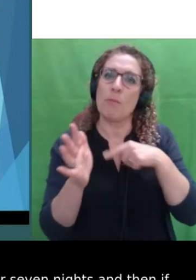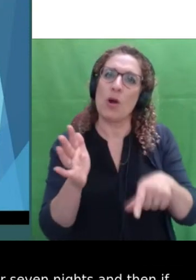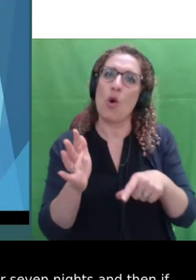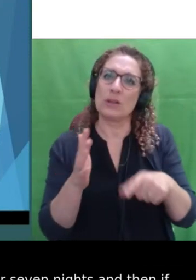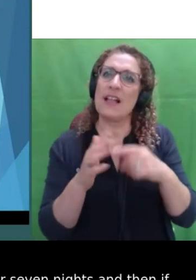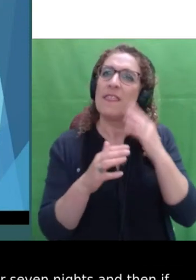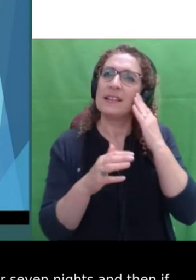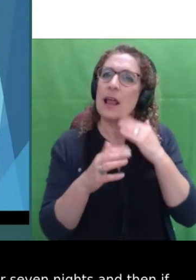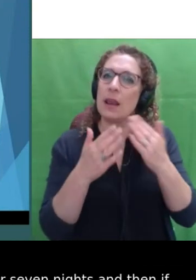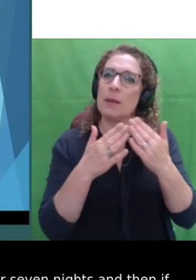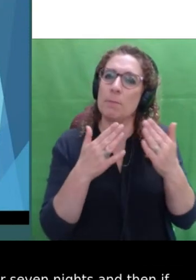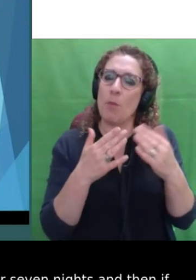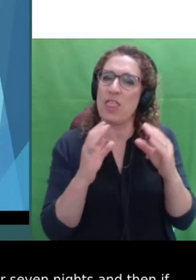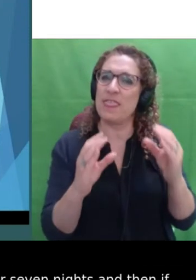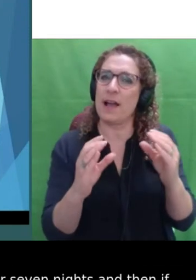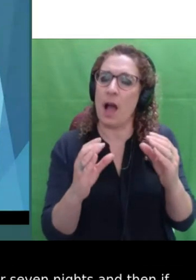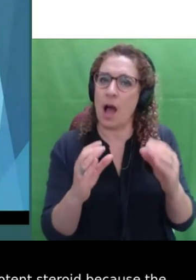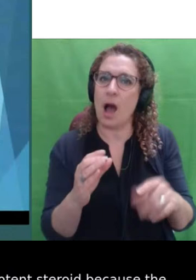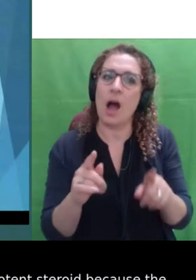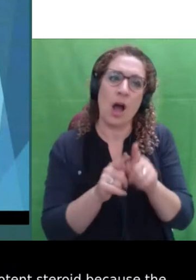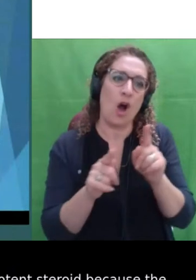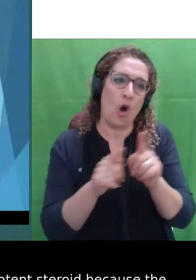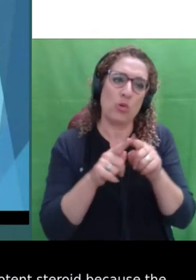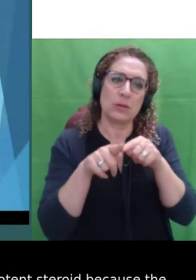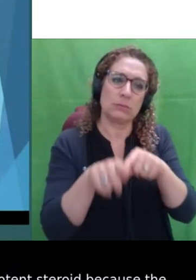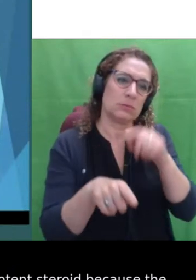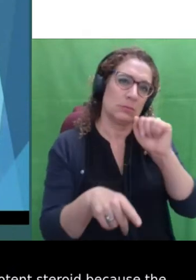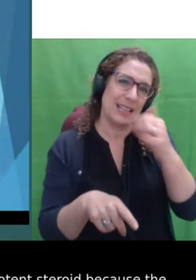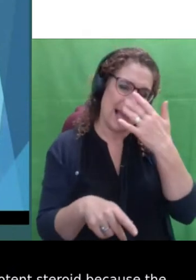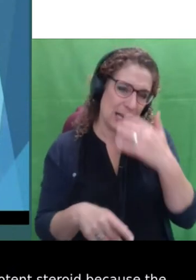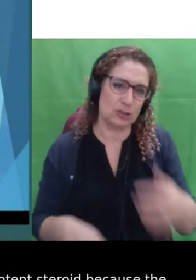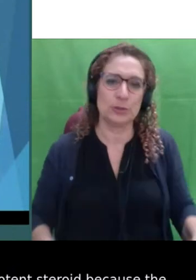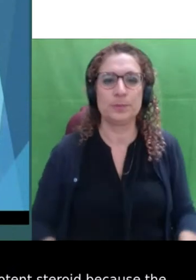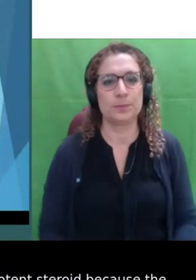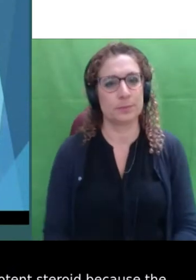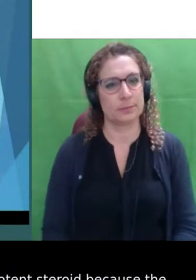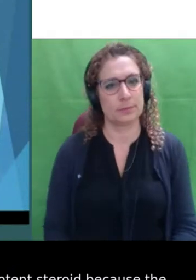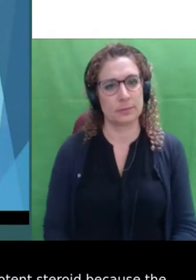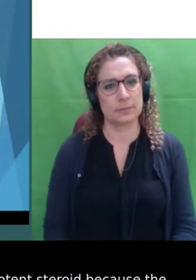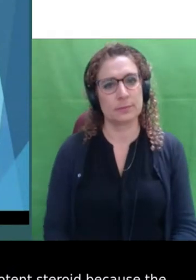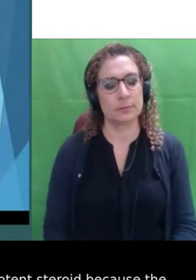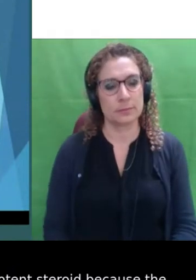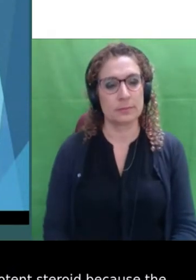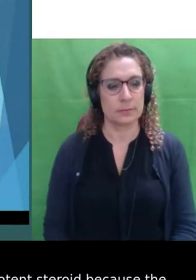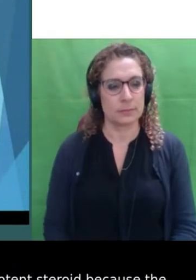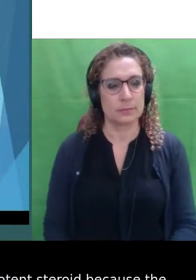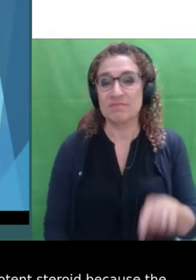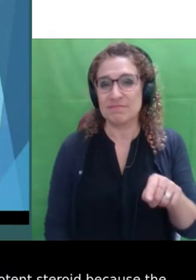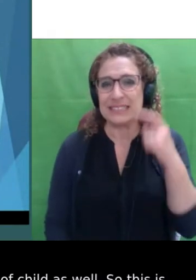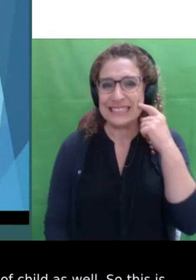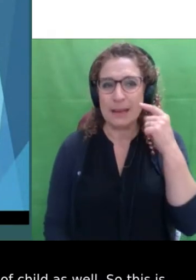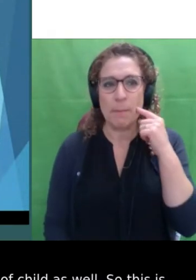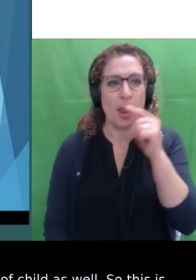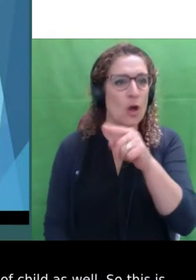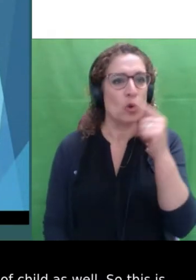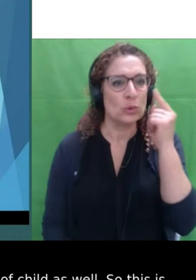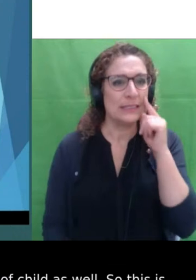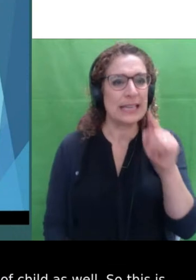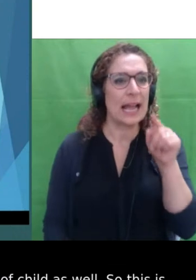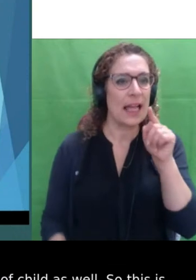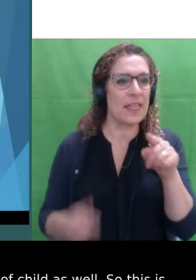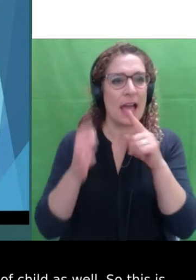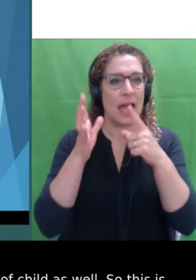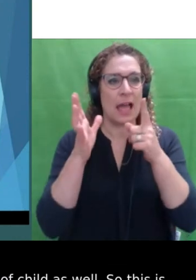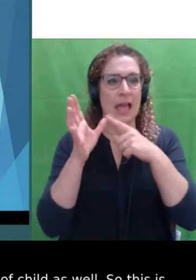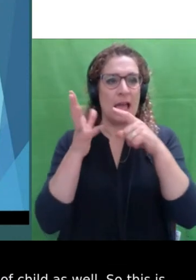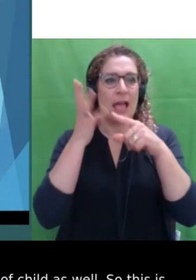also matching the steroids with age of child as well so this is again really simple you can see my acute and subacute pictures